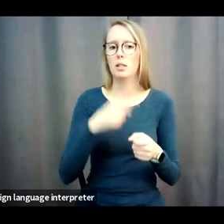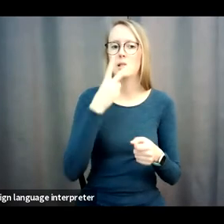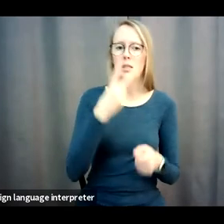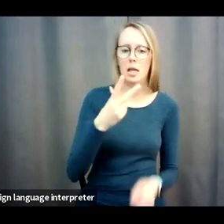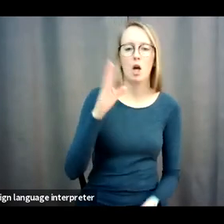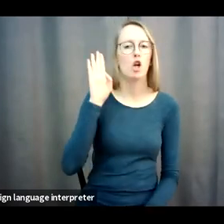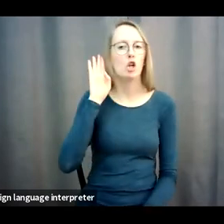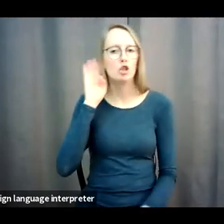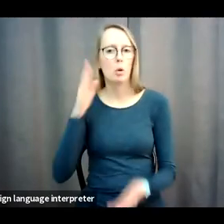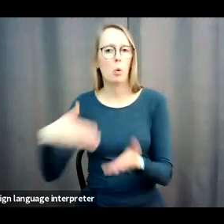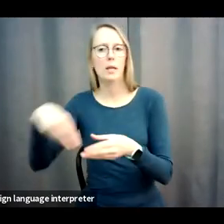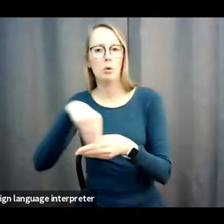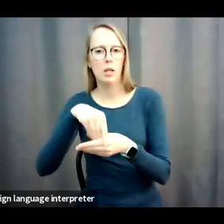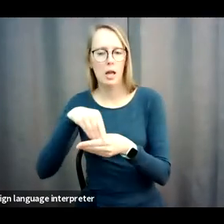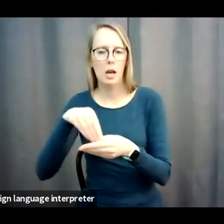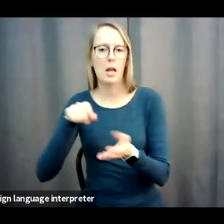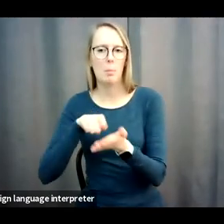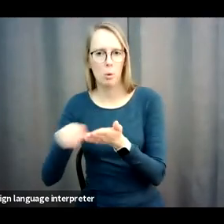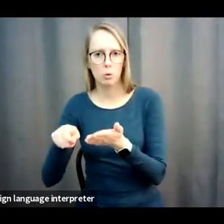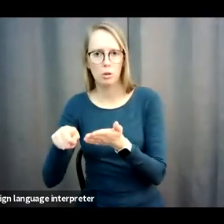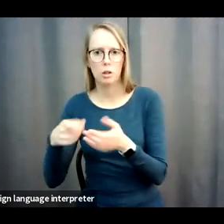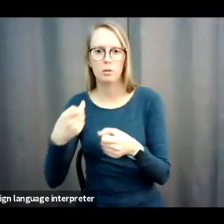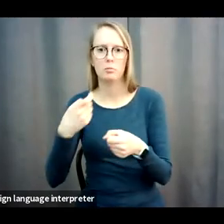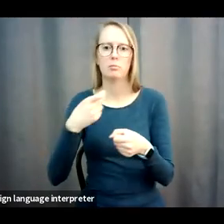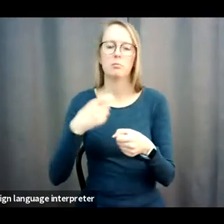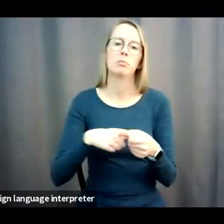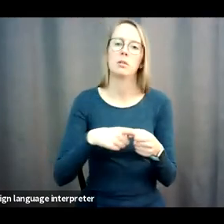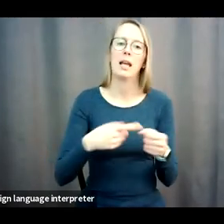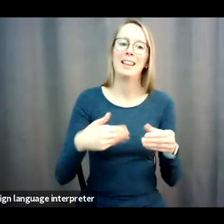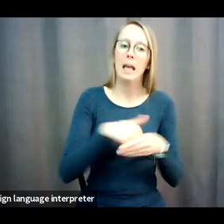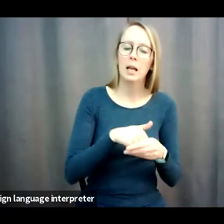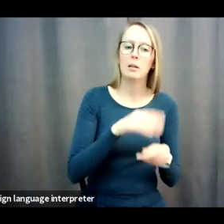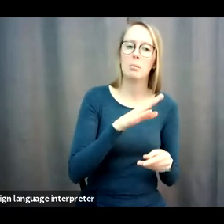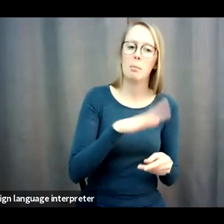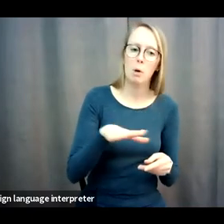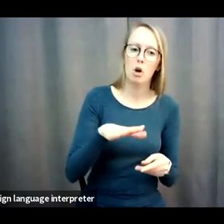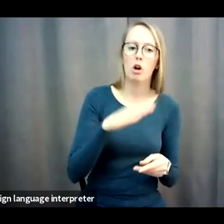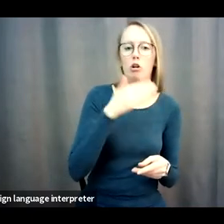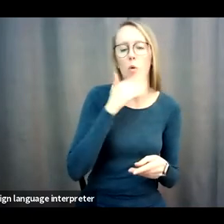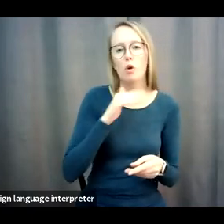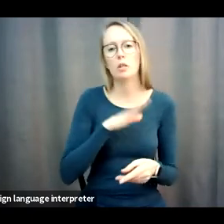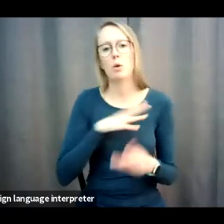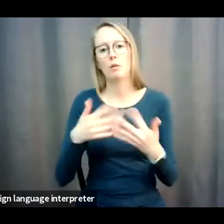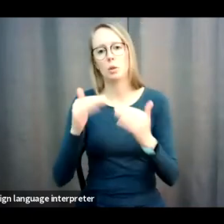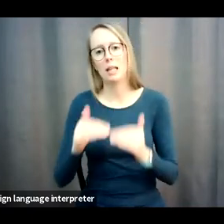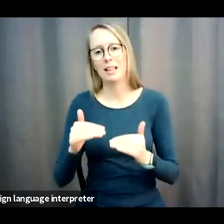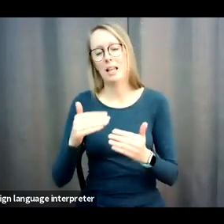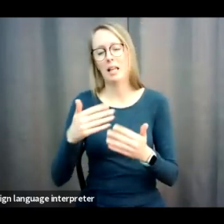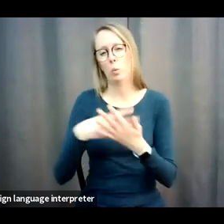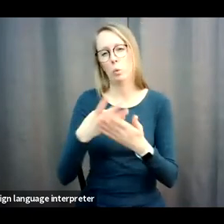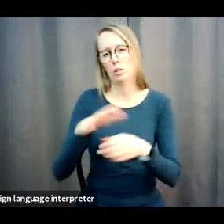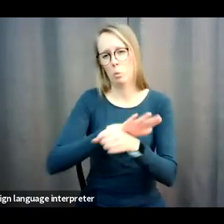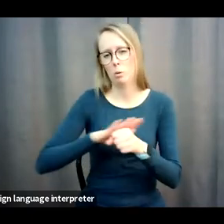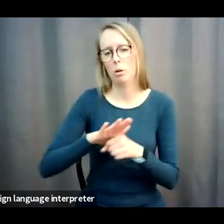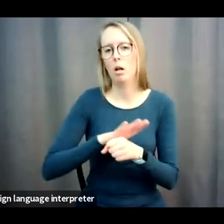Include report on the participation of children and young persons with disabilities in the Nordic region. And to help us get through